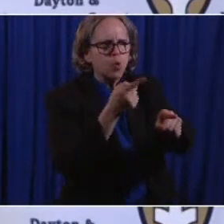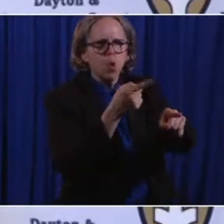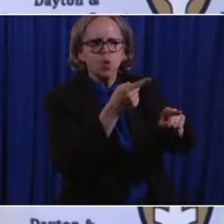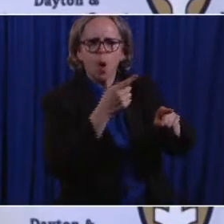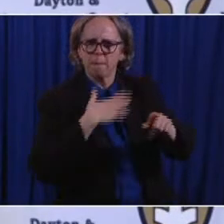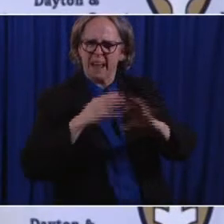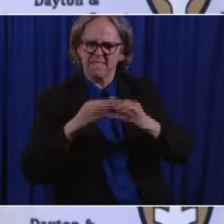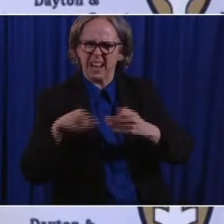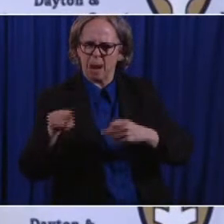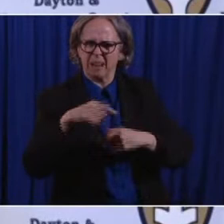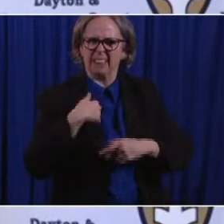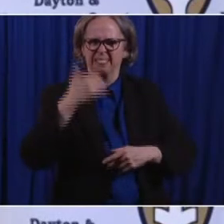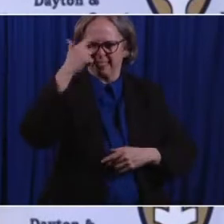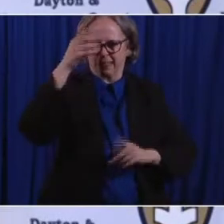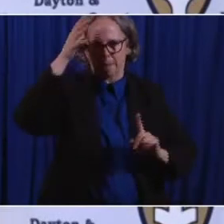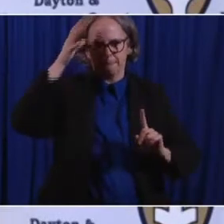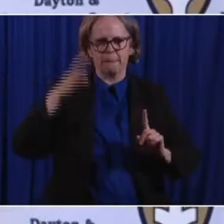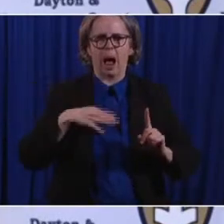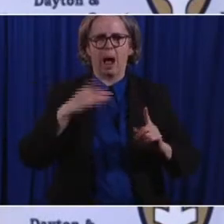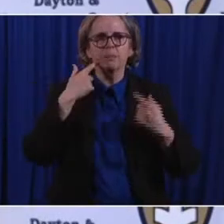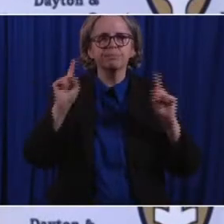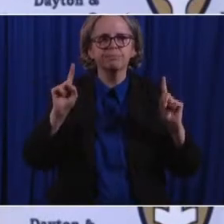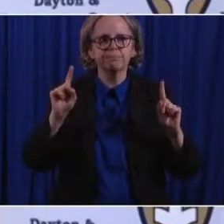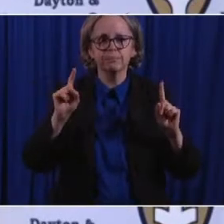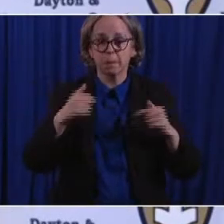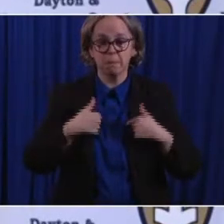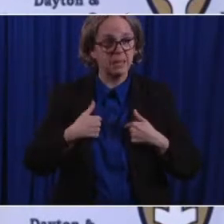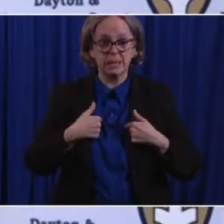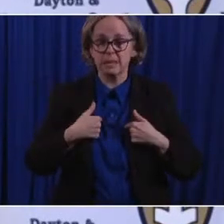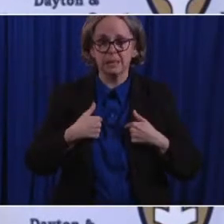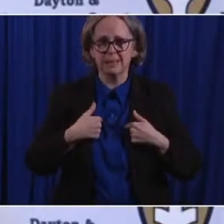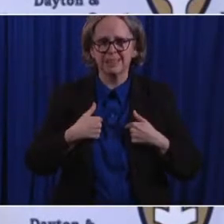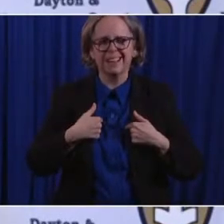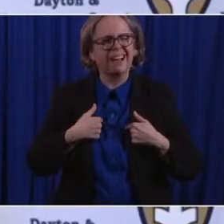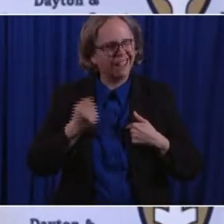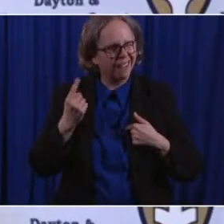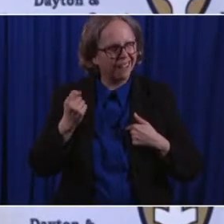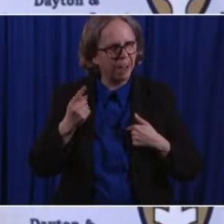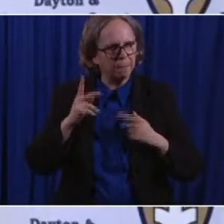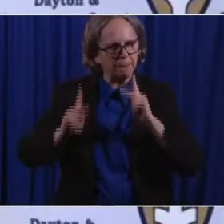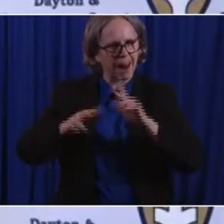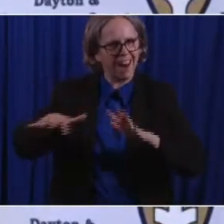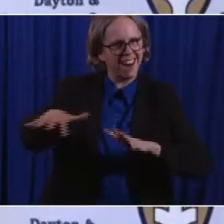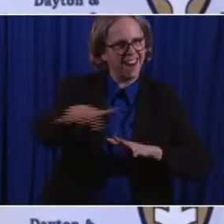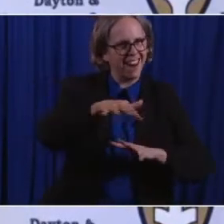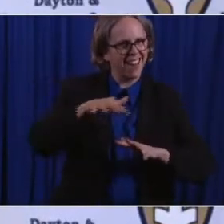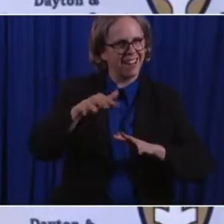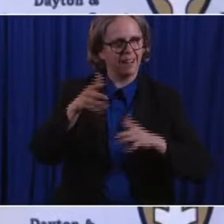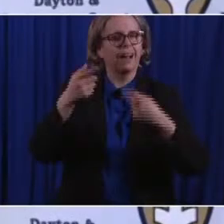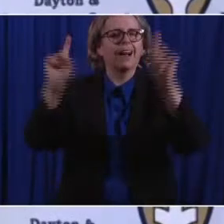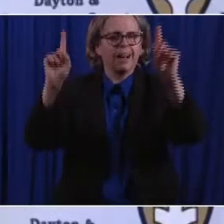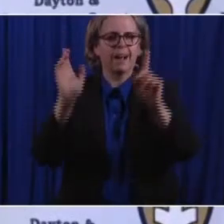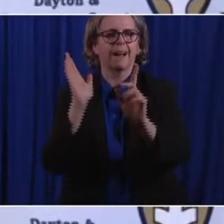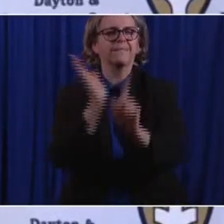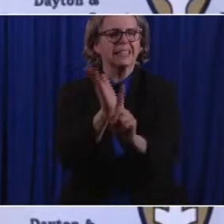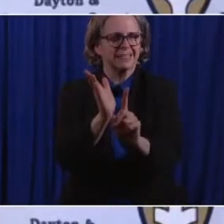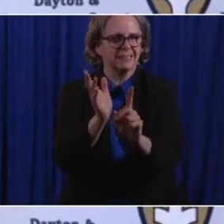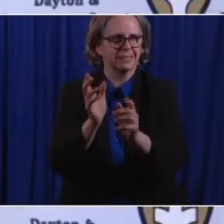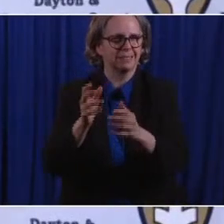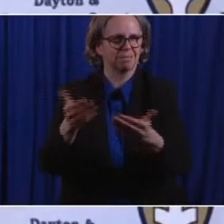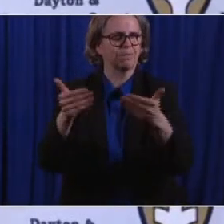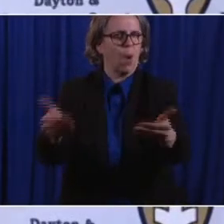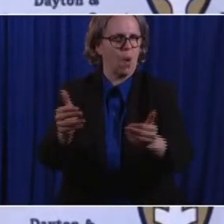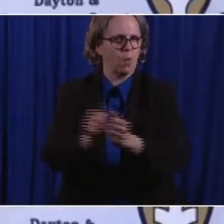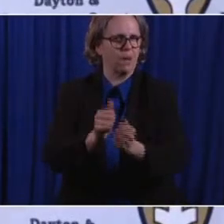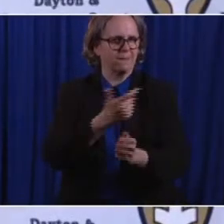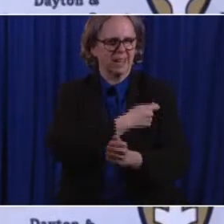will be able to persuade them. I won't be able to. Other people won't be able to. But his family, he'll be able to